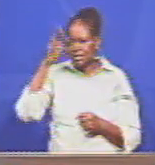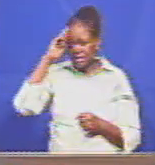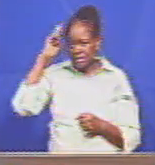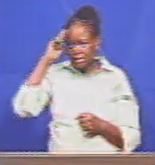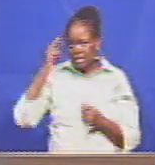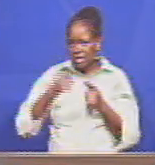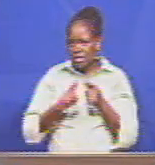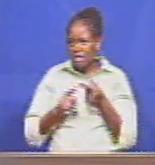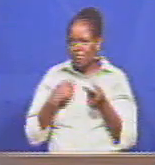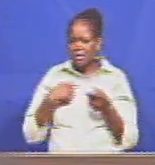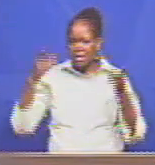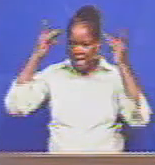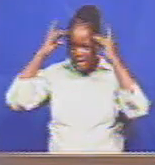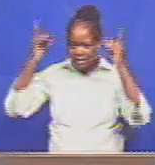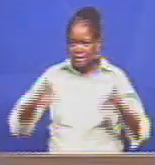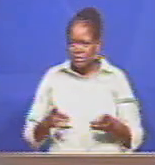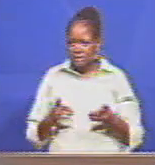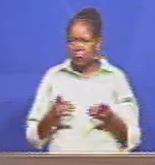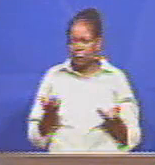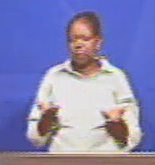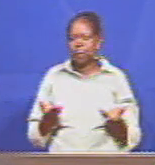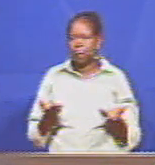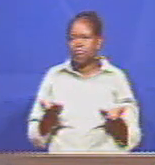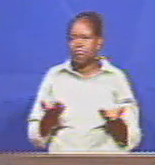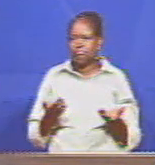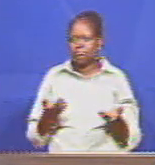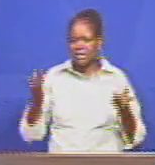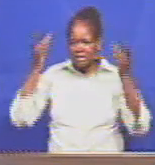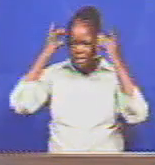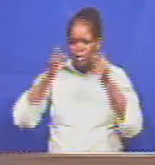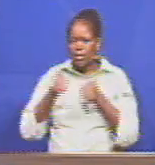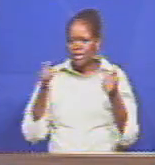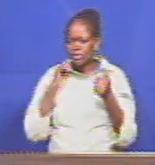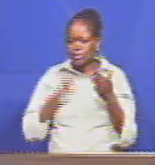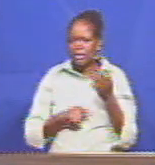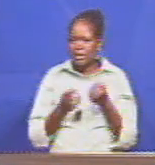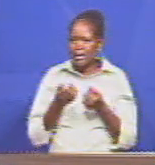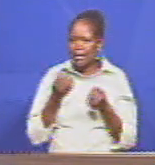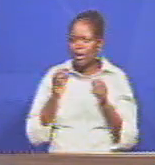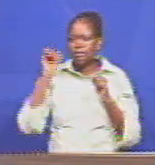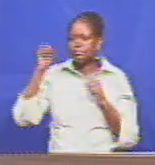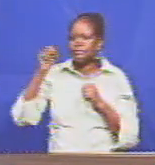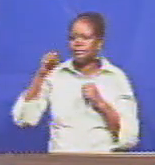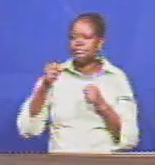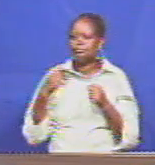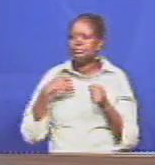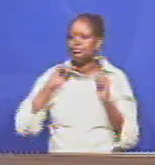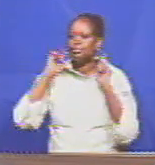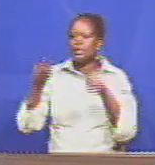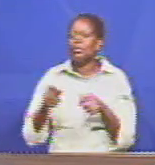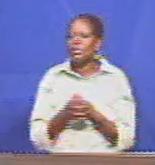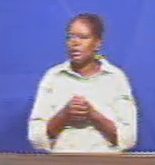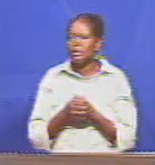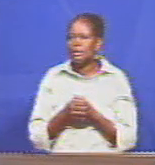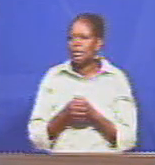mm-hmm. I decided, I made up my mind, mm-hmm. and I said, yes, mm-hmm. I am going, and I'm